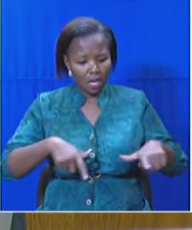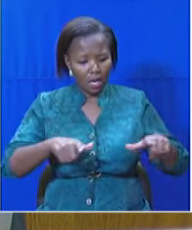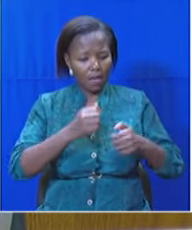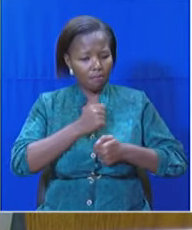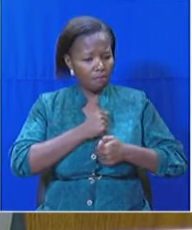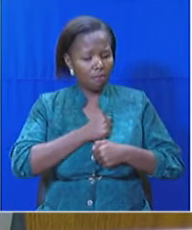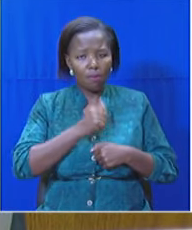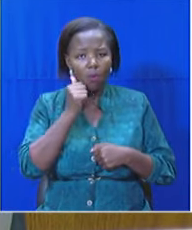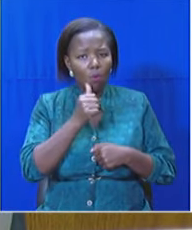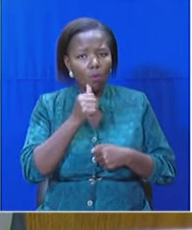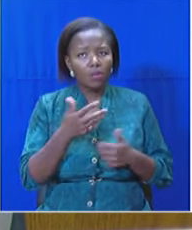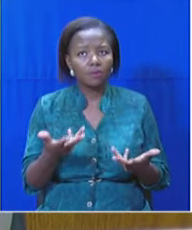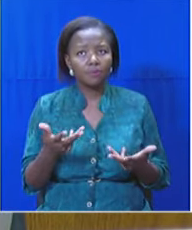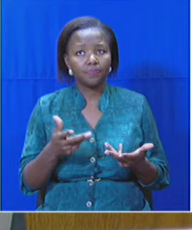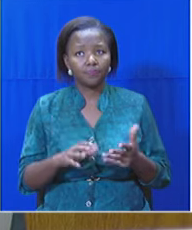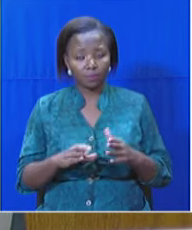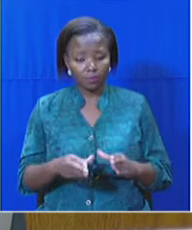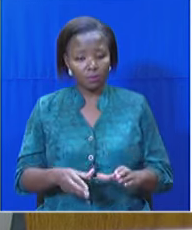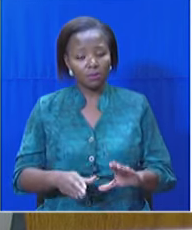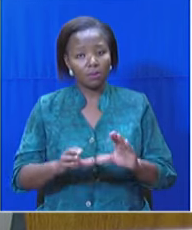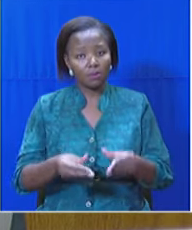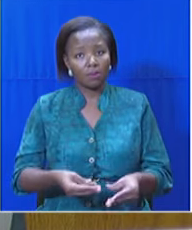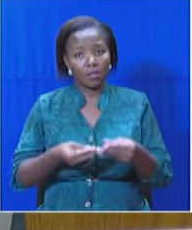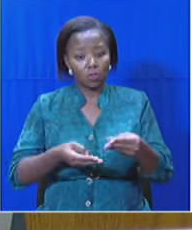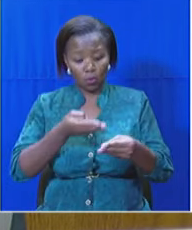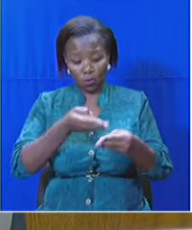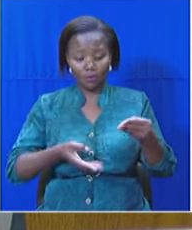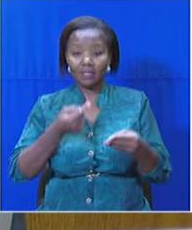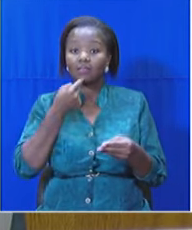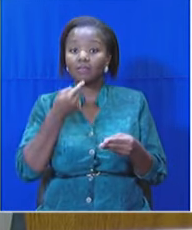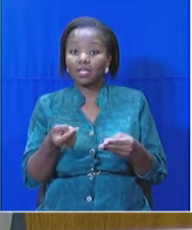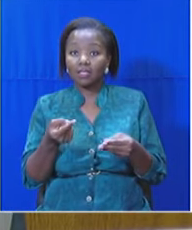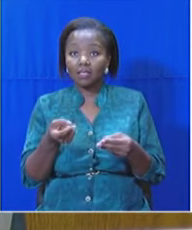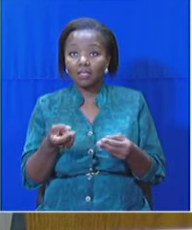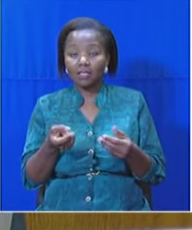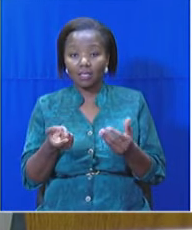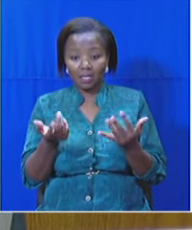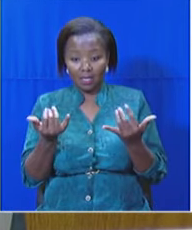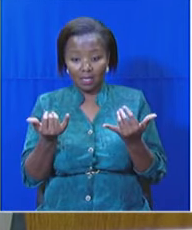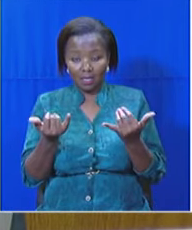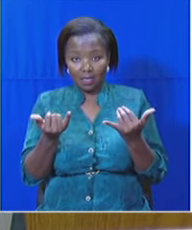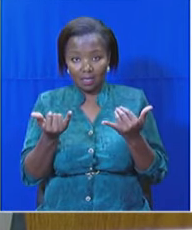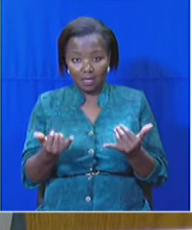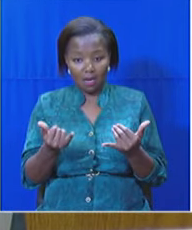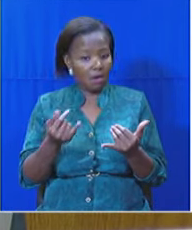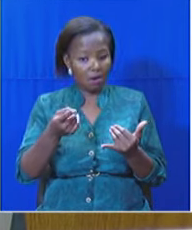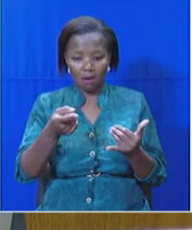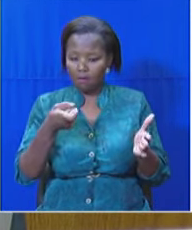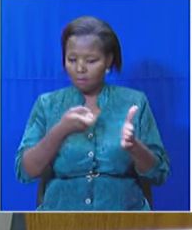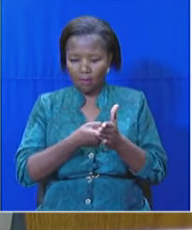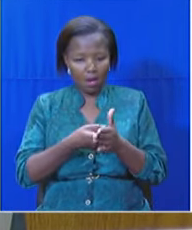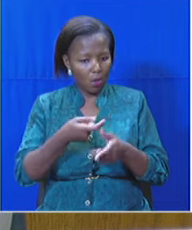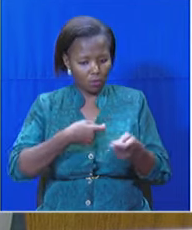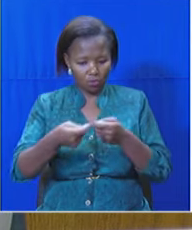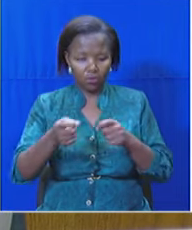the document says to them, lease without the option to purchase. So you are